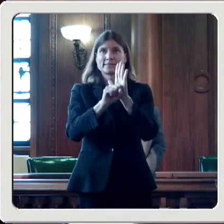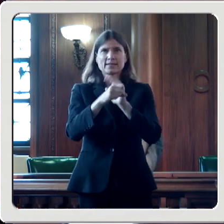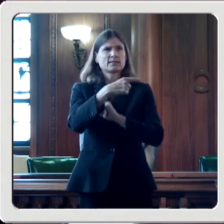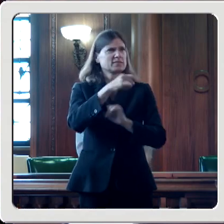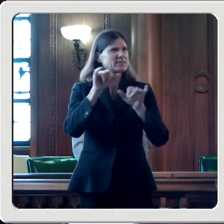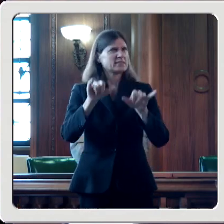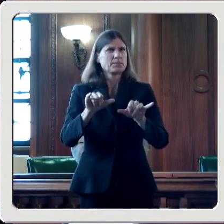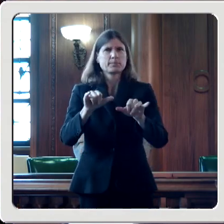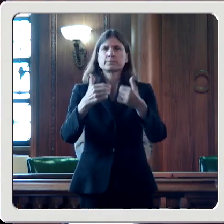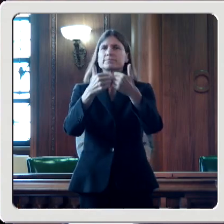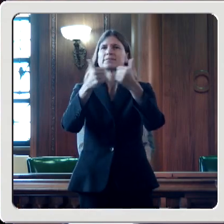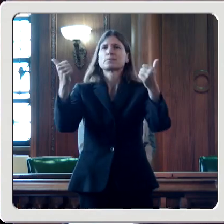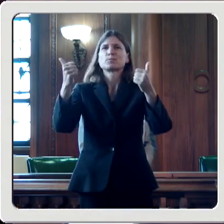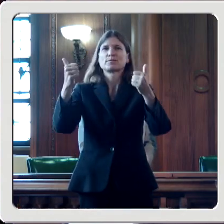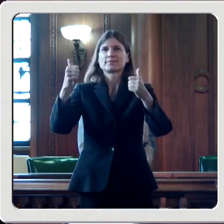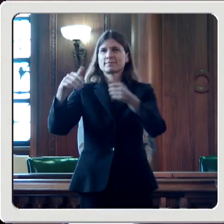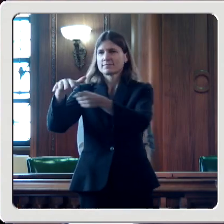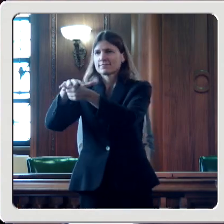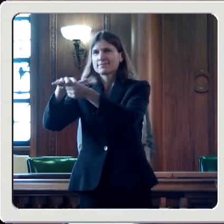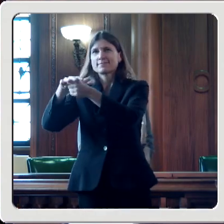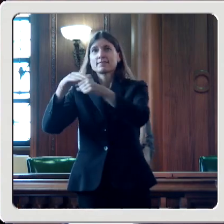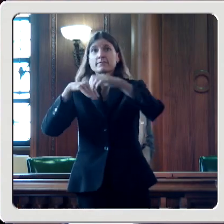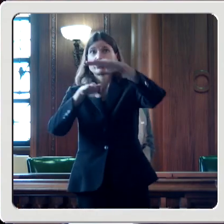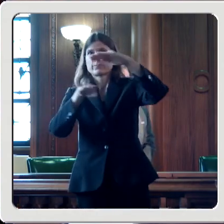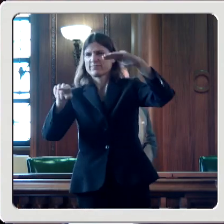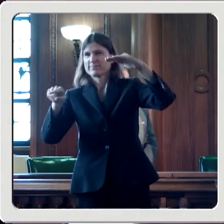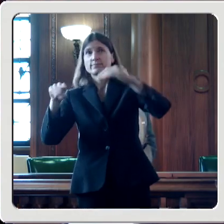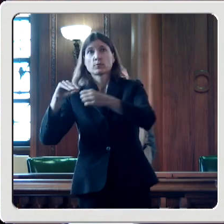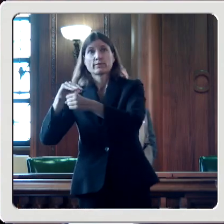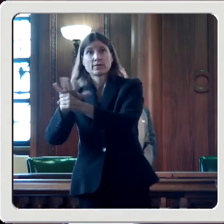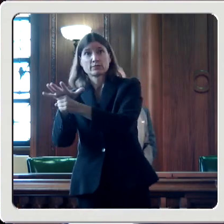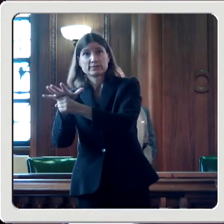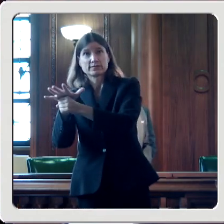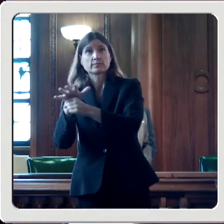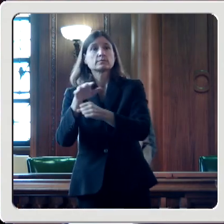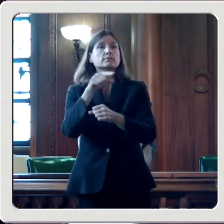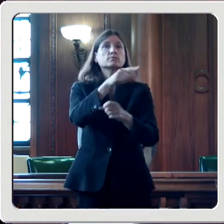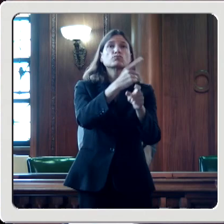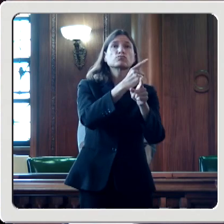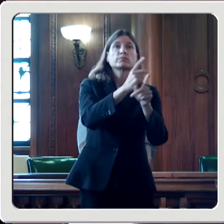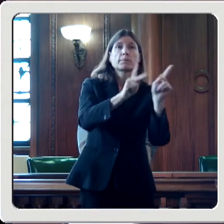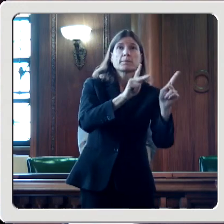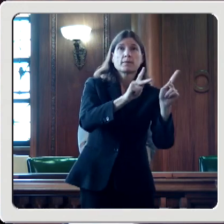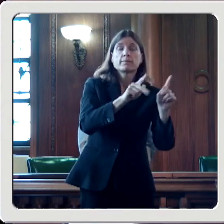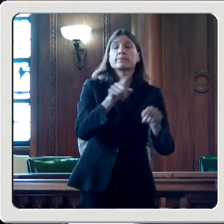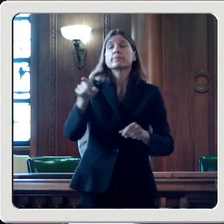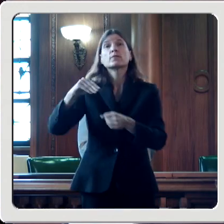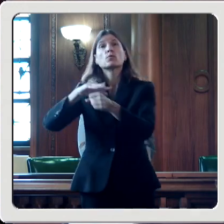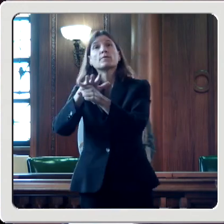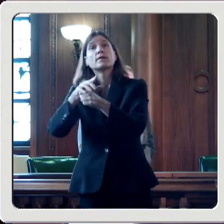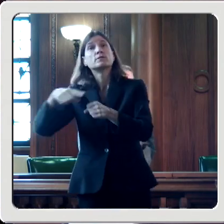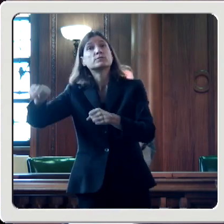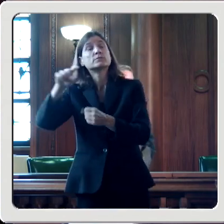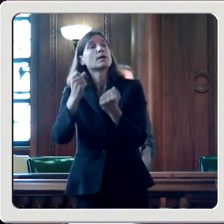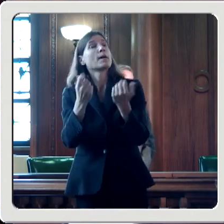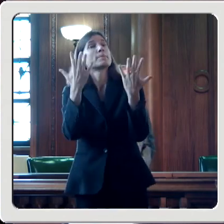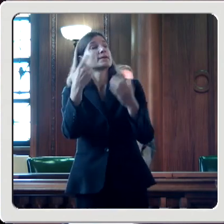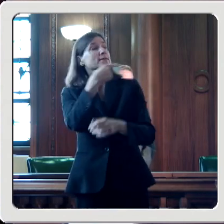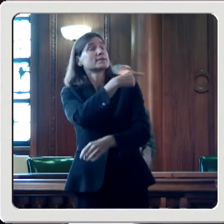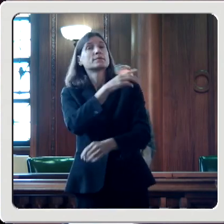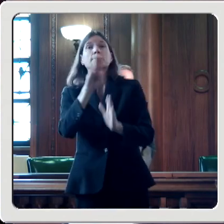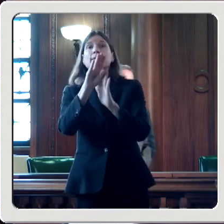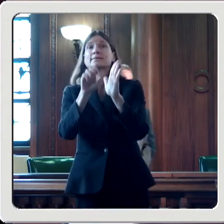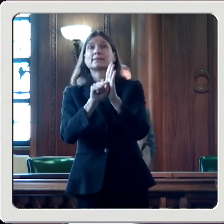level as last week. There are today 17 patients at Bay State Medical Center, 2 in intensive care. That's